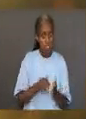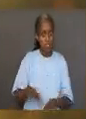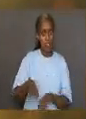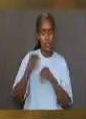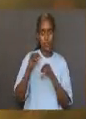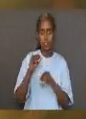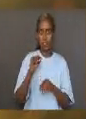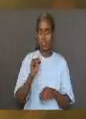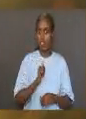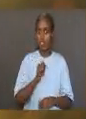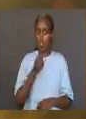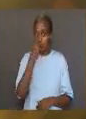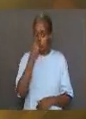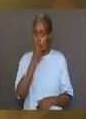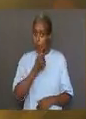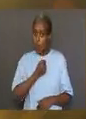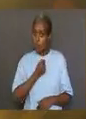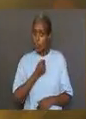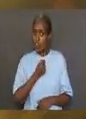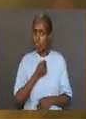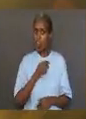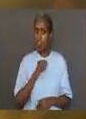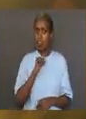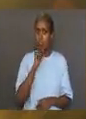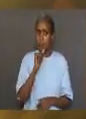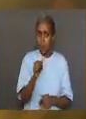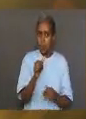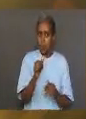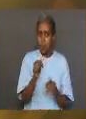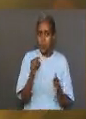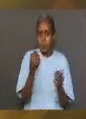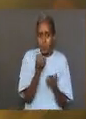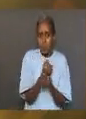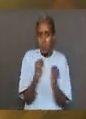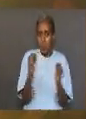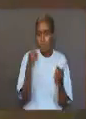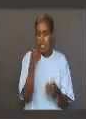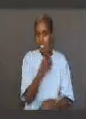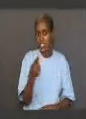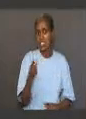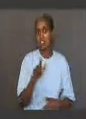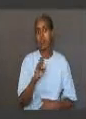am confident that you had no trouble solving each logarithm.